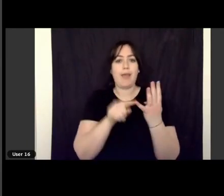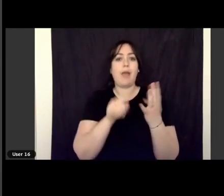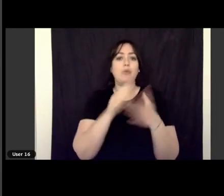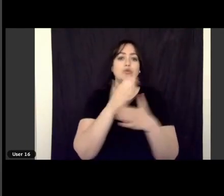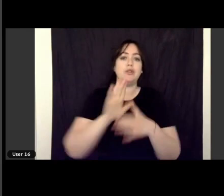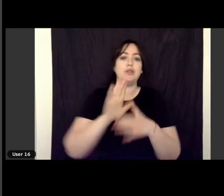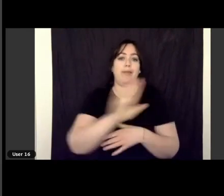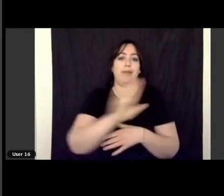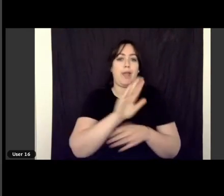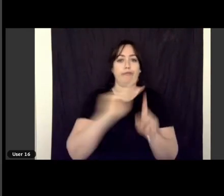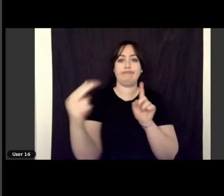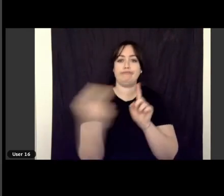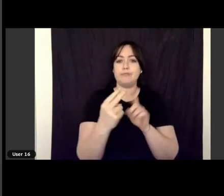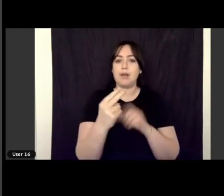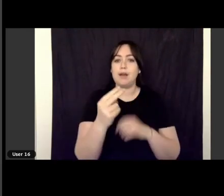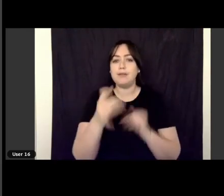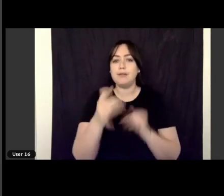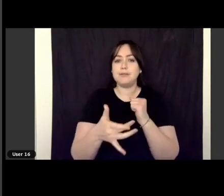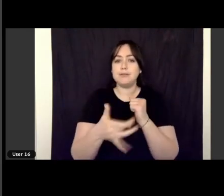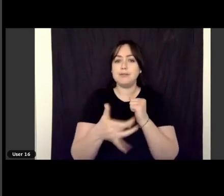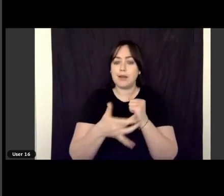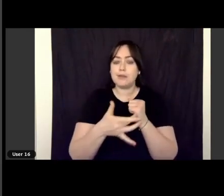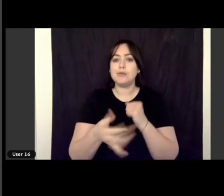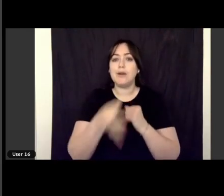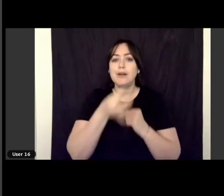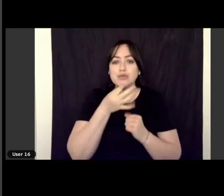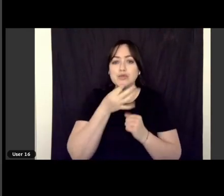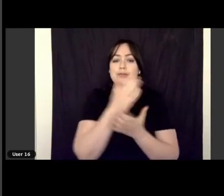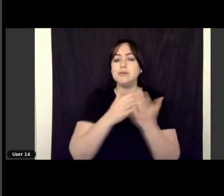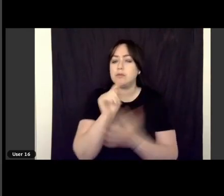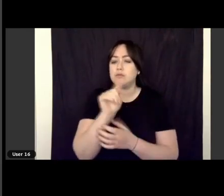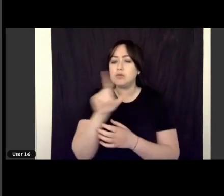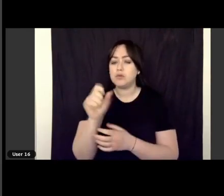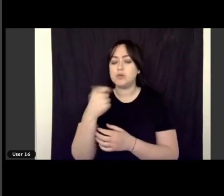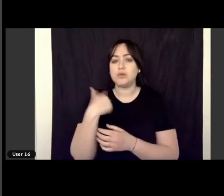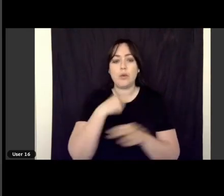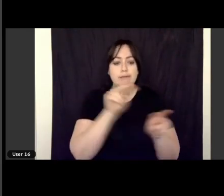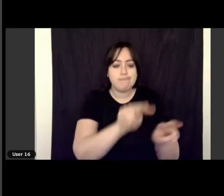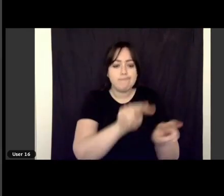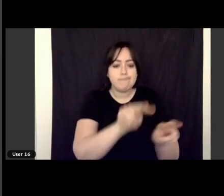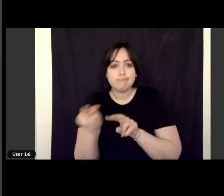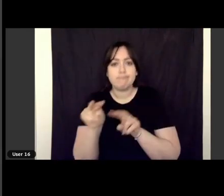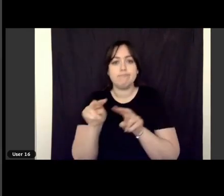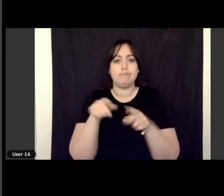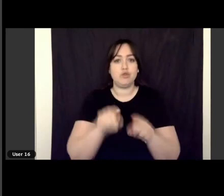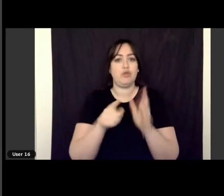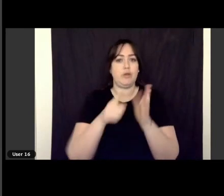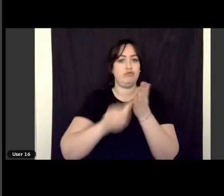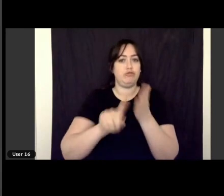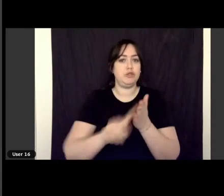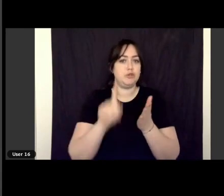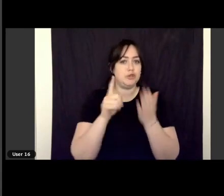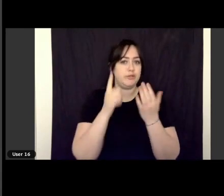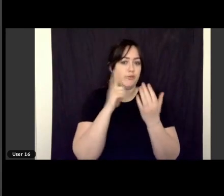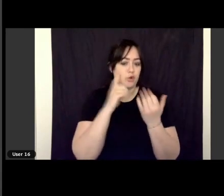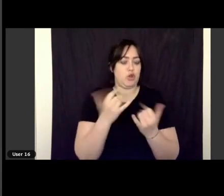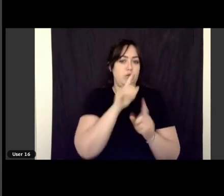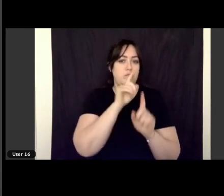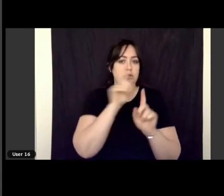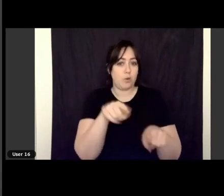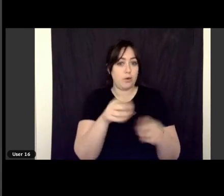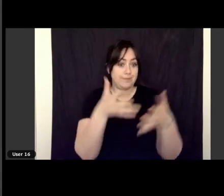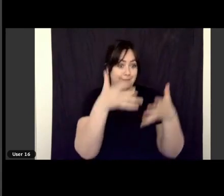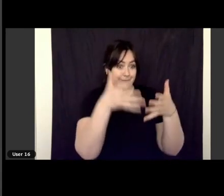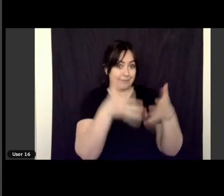the tools that we have been looking at through the research that we have done for the current report. And then following